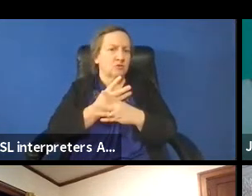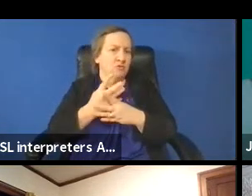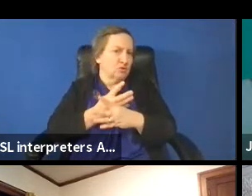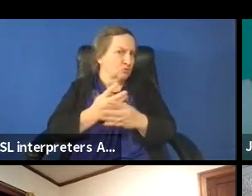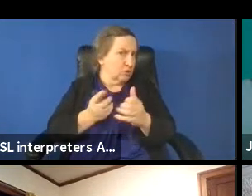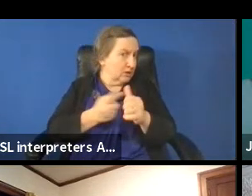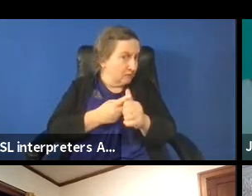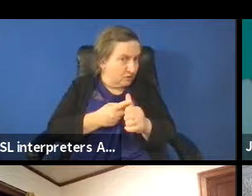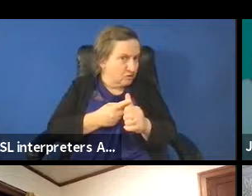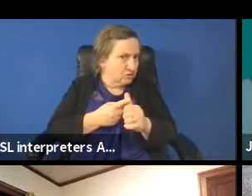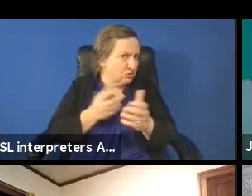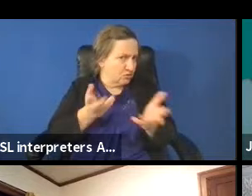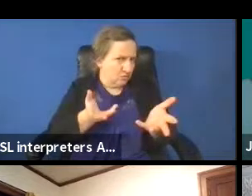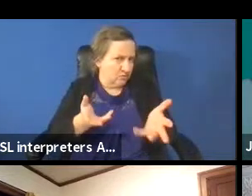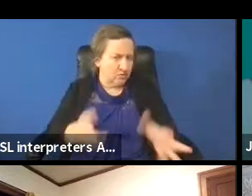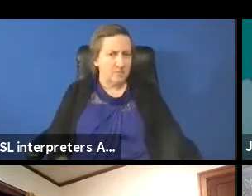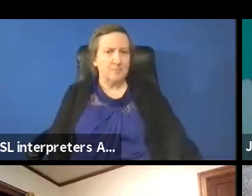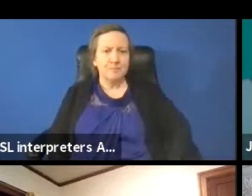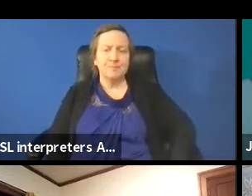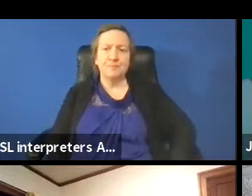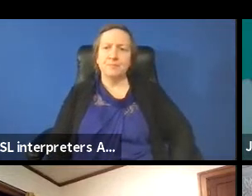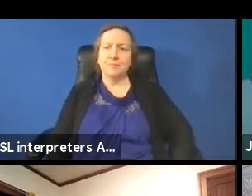criteria?